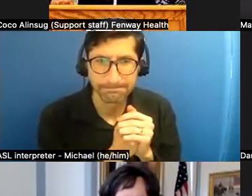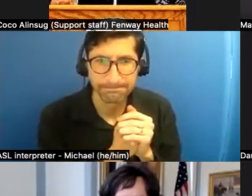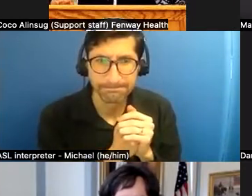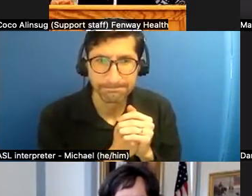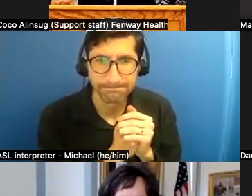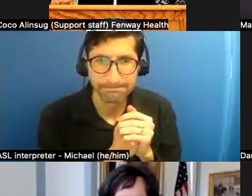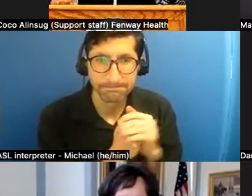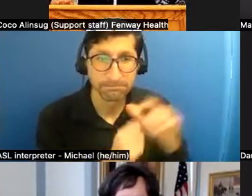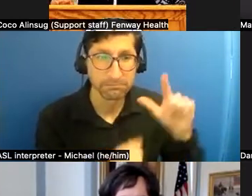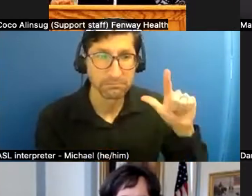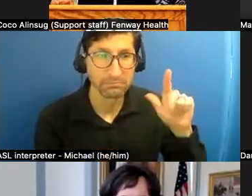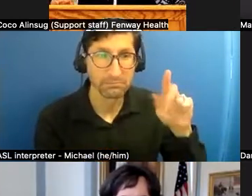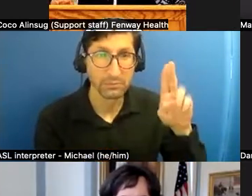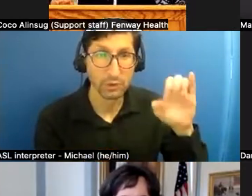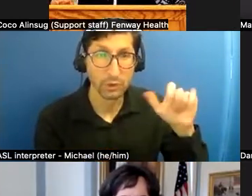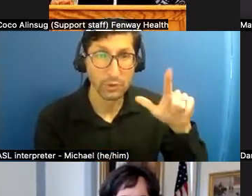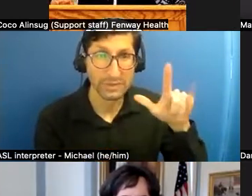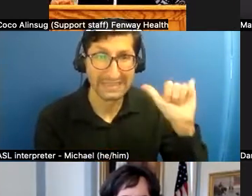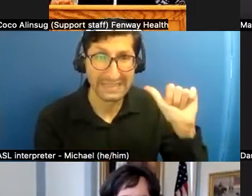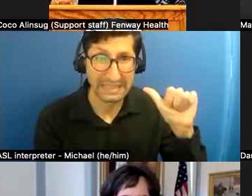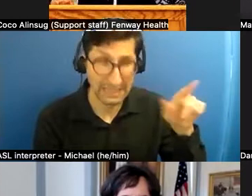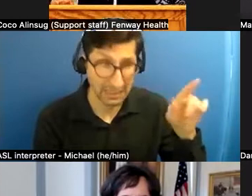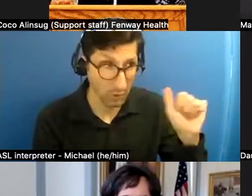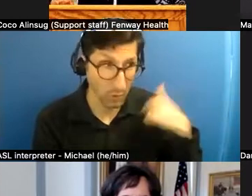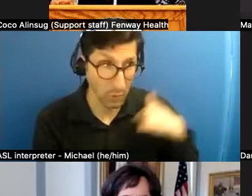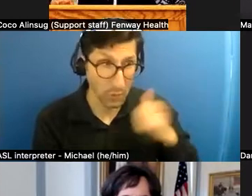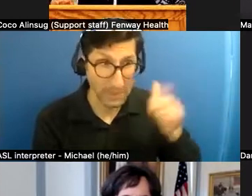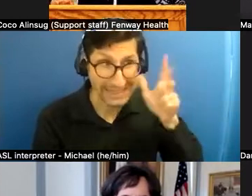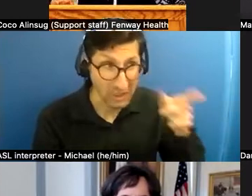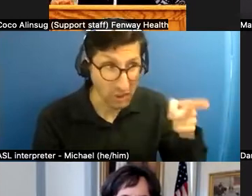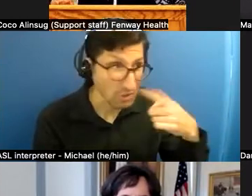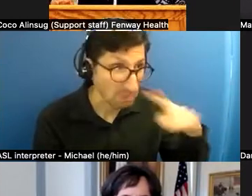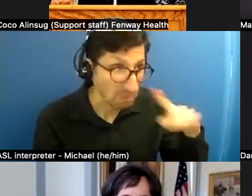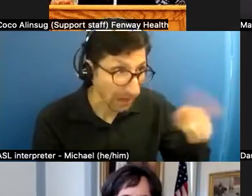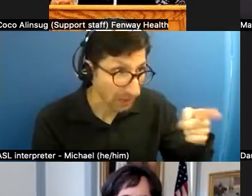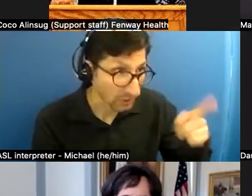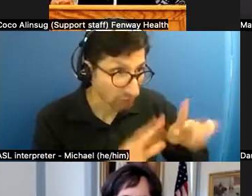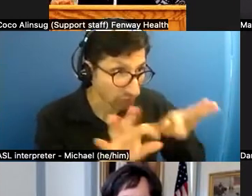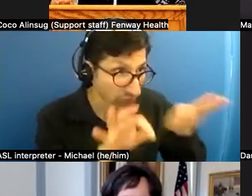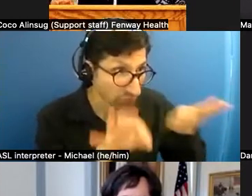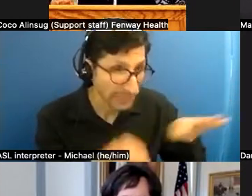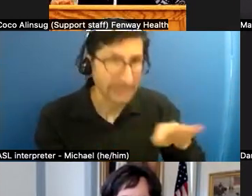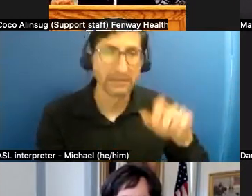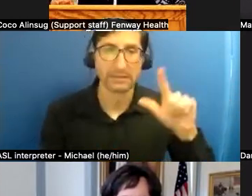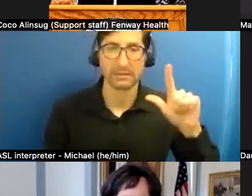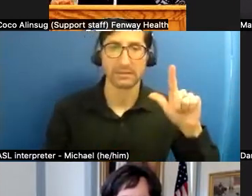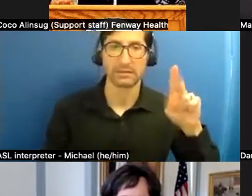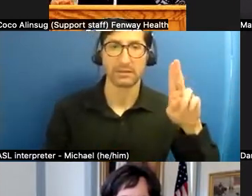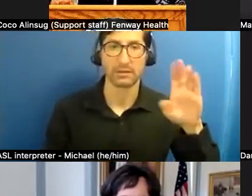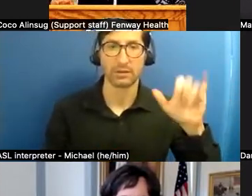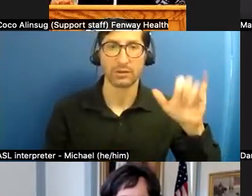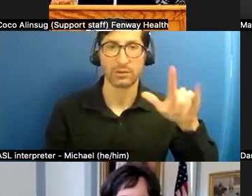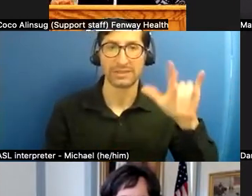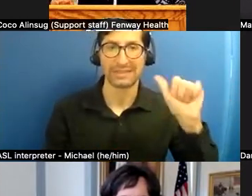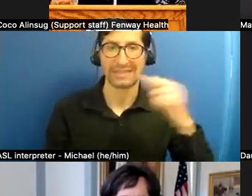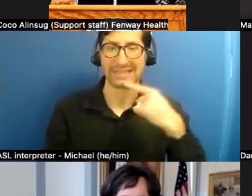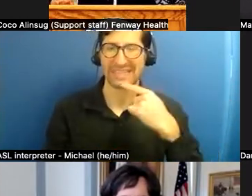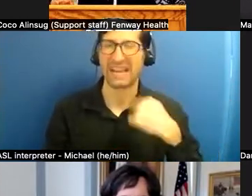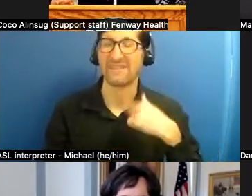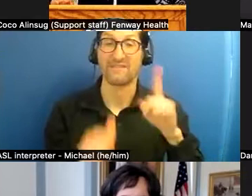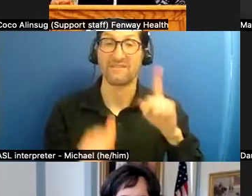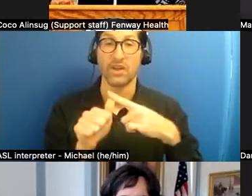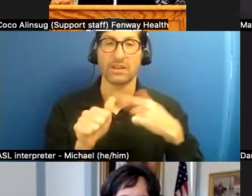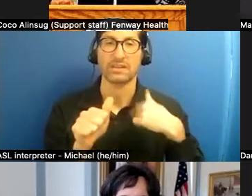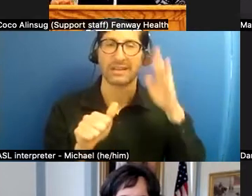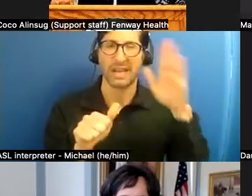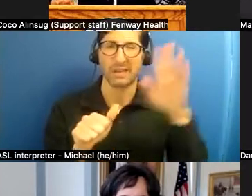Or Lucilia, I can hear you. If you can do you can hear me? Sure. Yeah. So I'll say it in Spanish first.